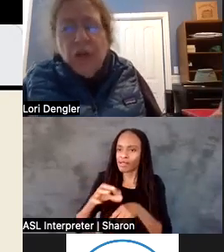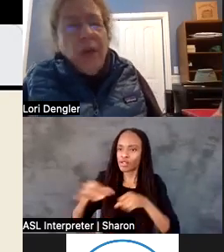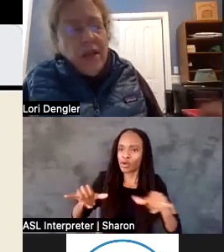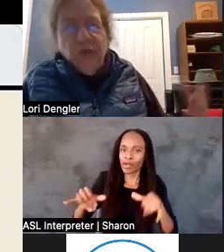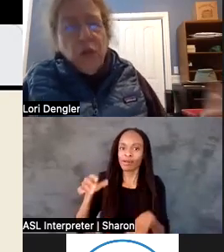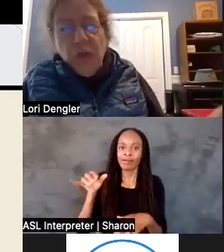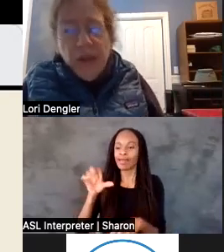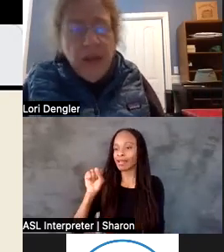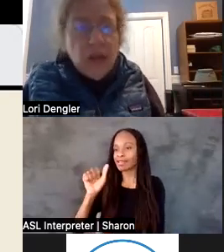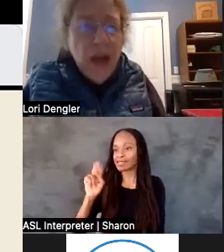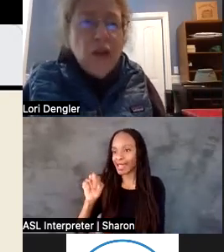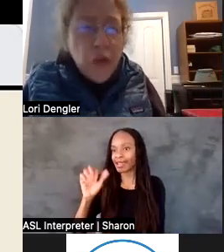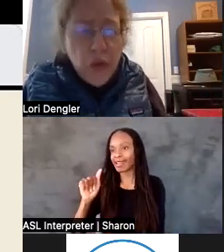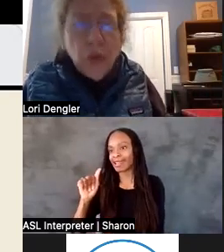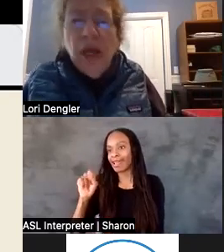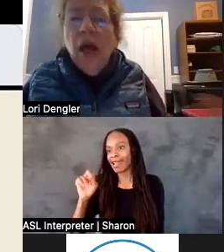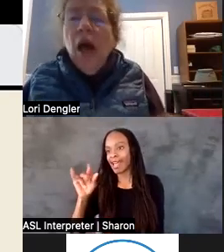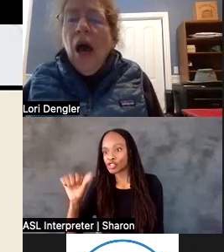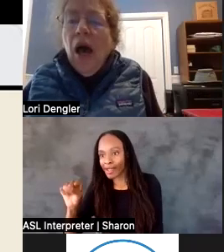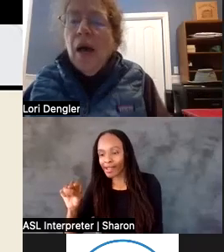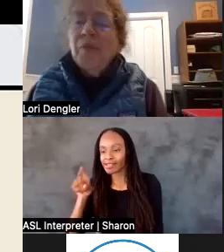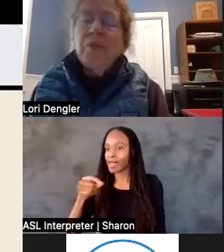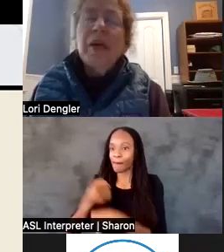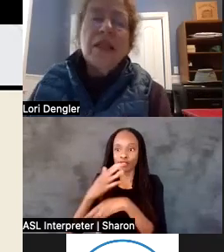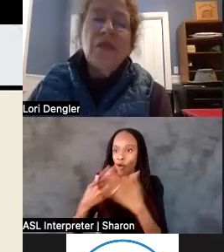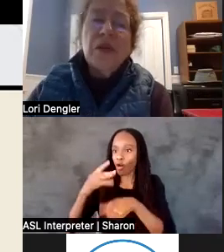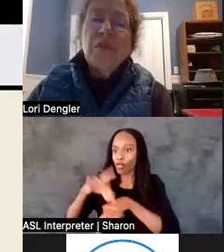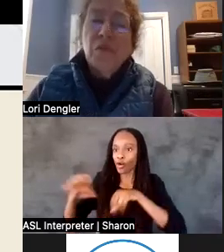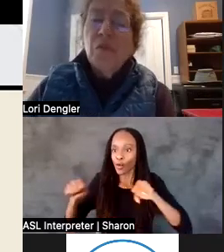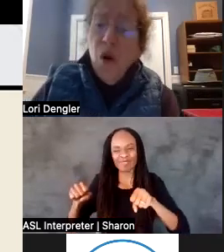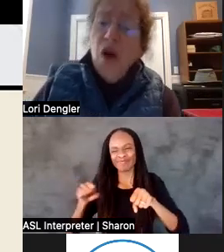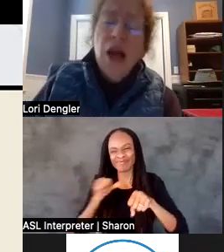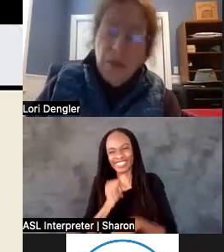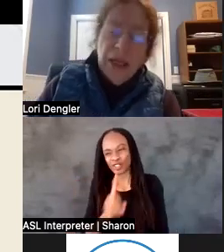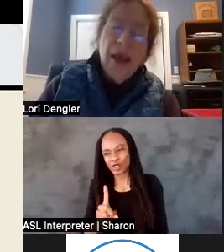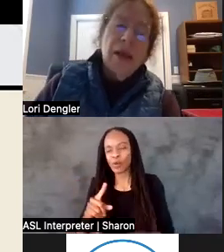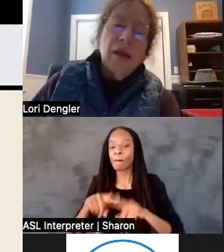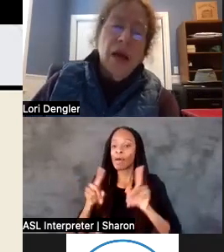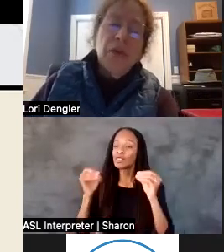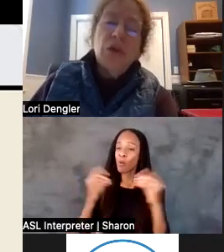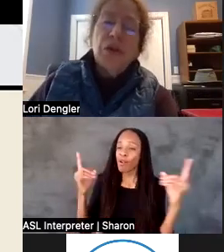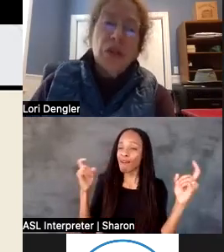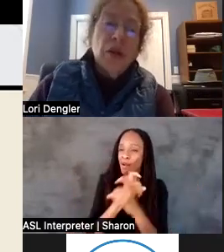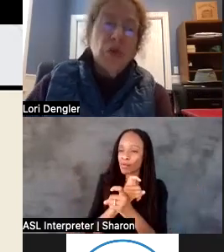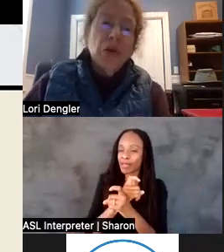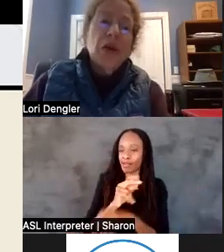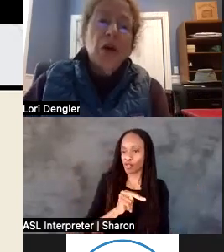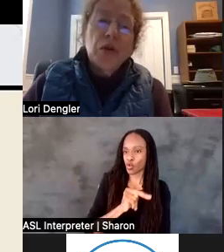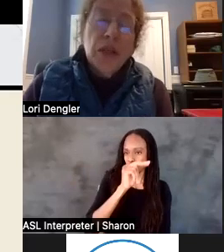the earthquakes. Of course, we know that's not true, but it's even more complicated on the north